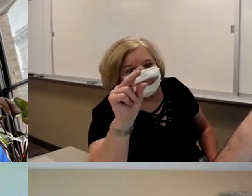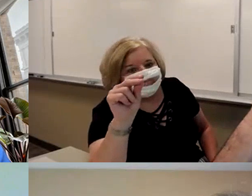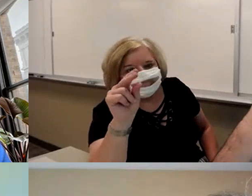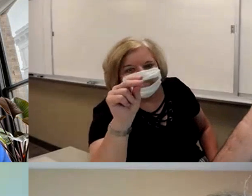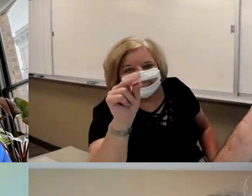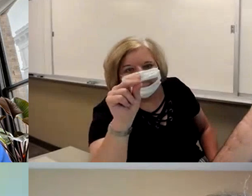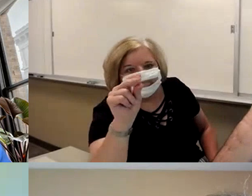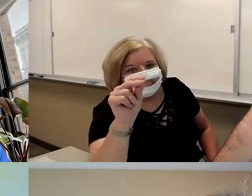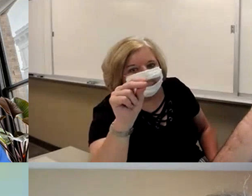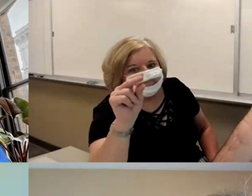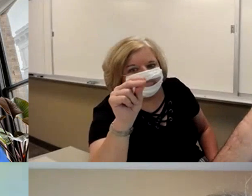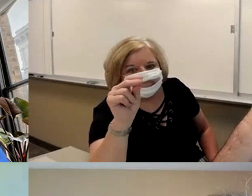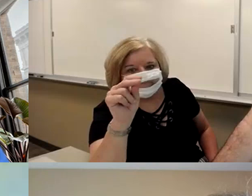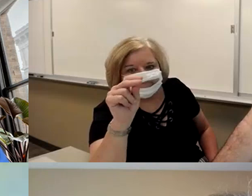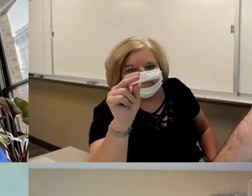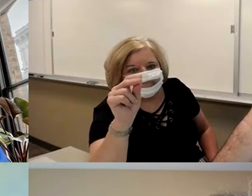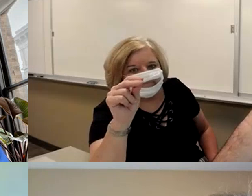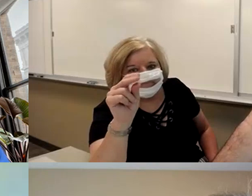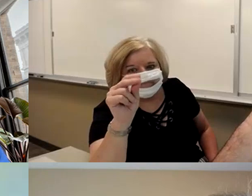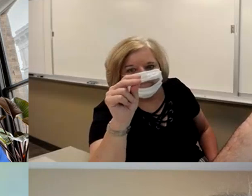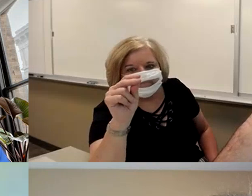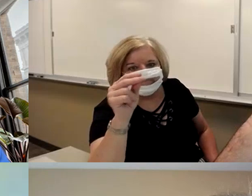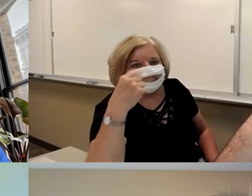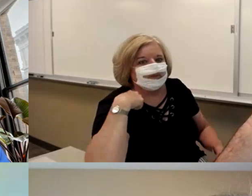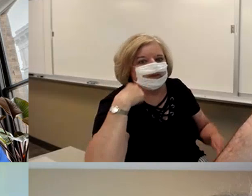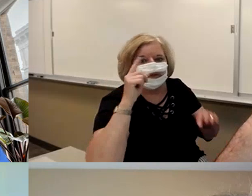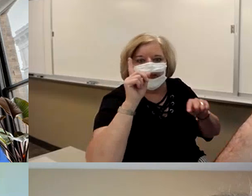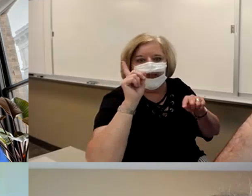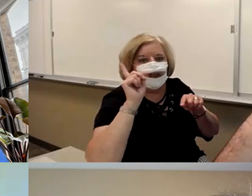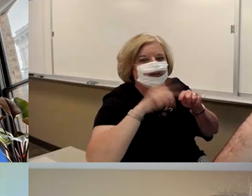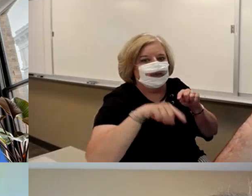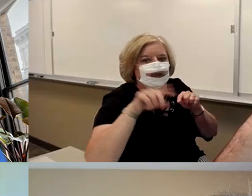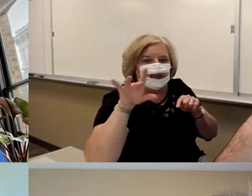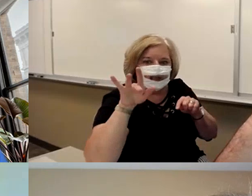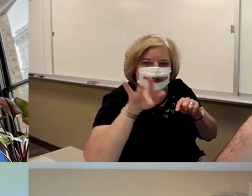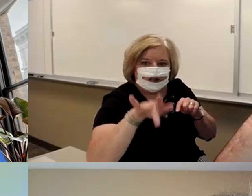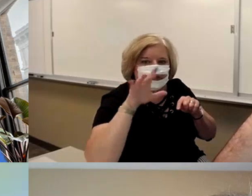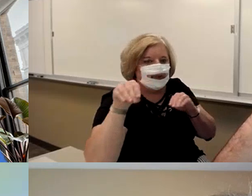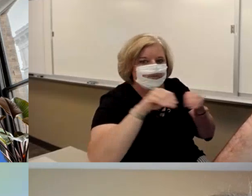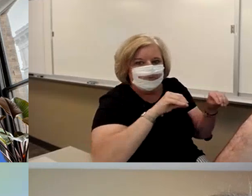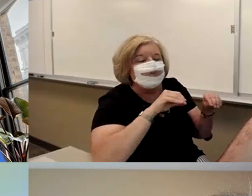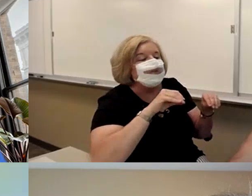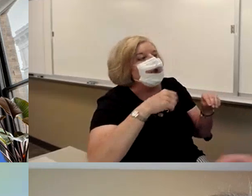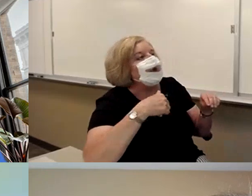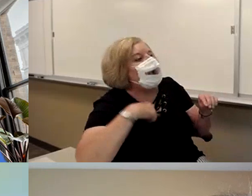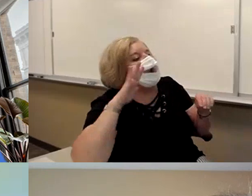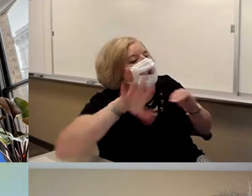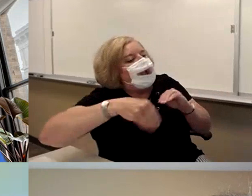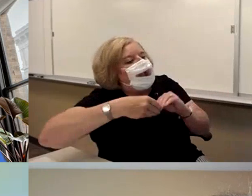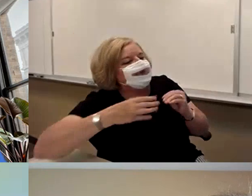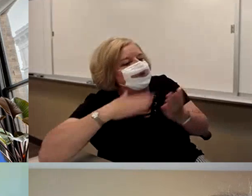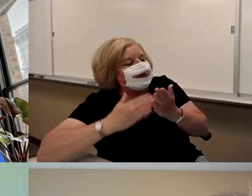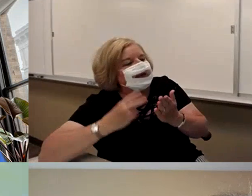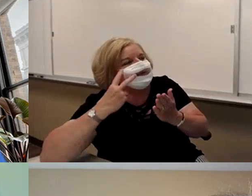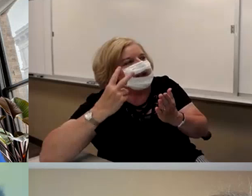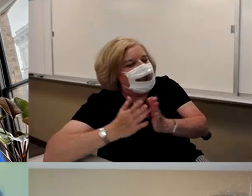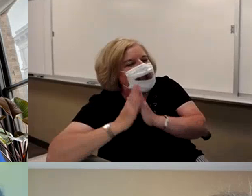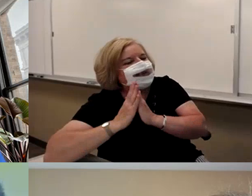I'm not able to click on it and move it, so let me re-add that to Gary to the list and see if there's a